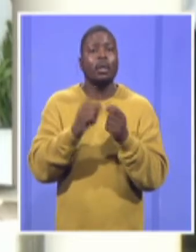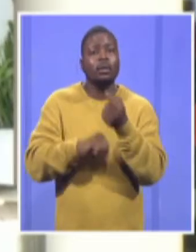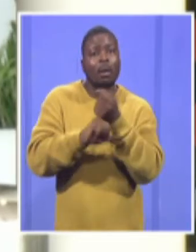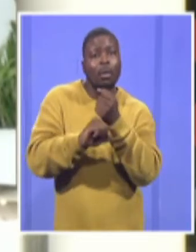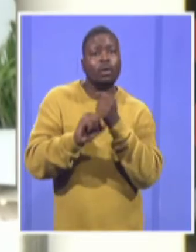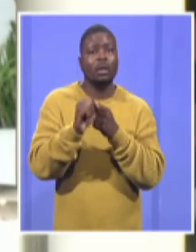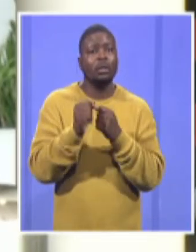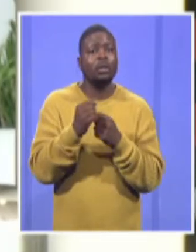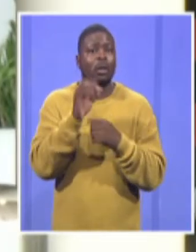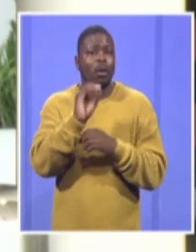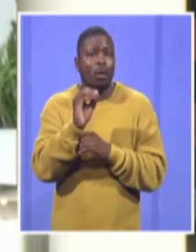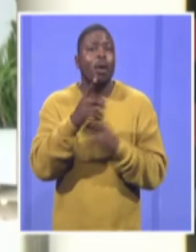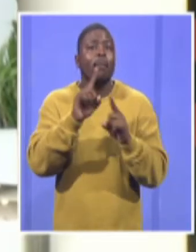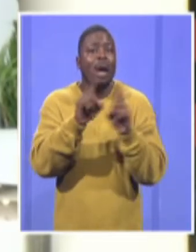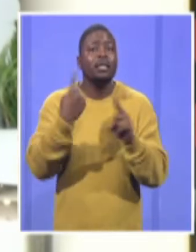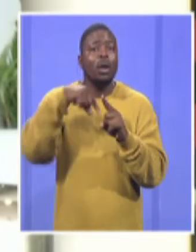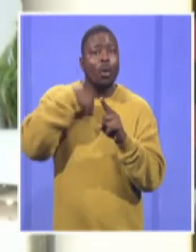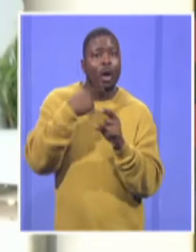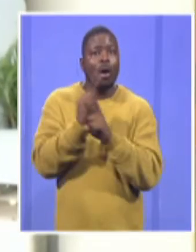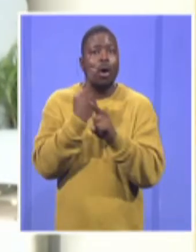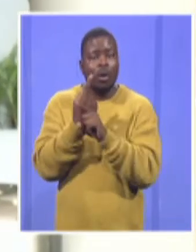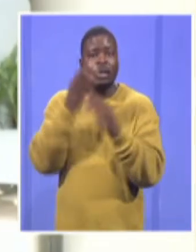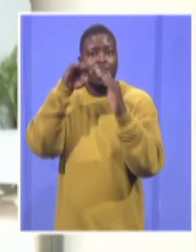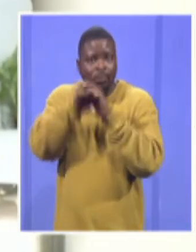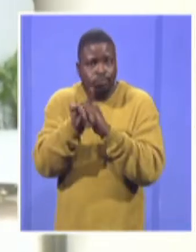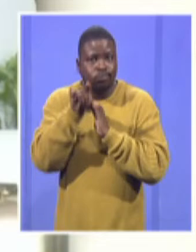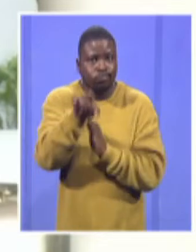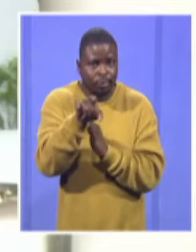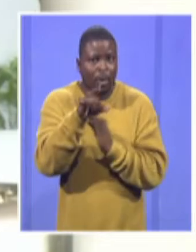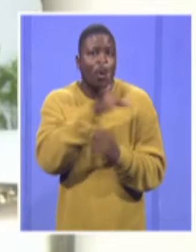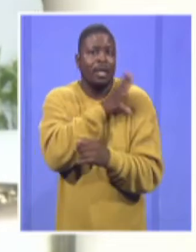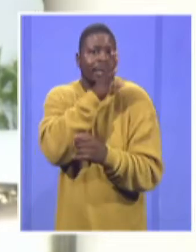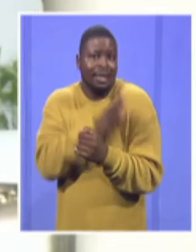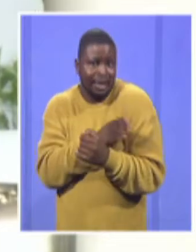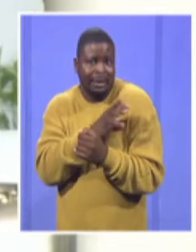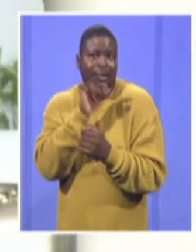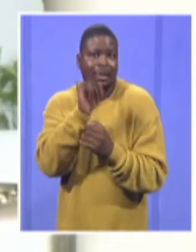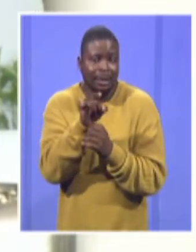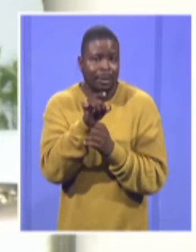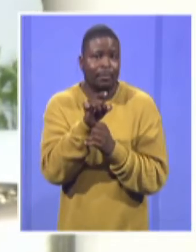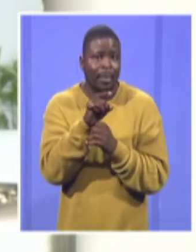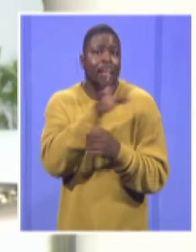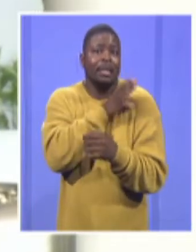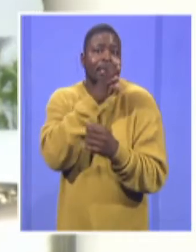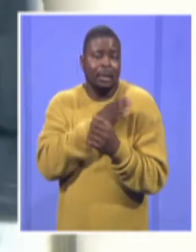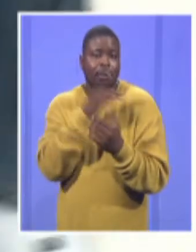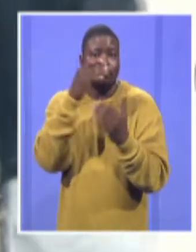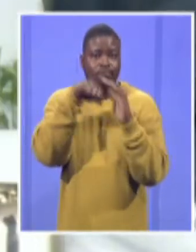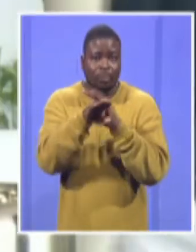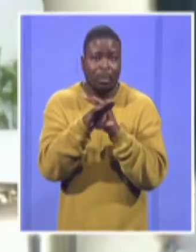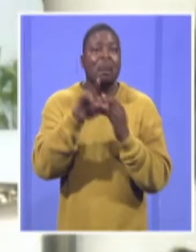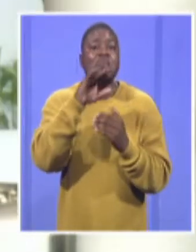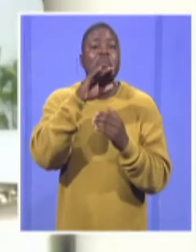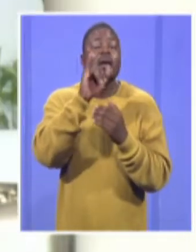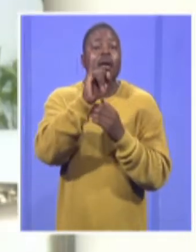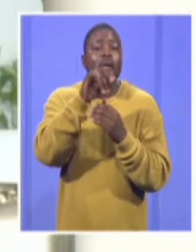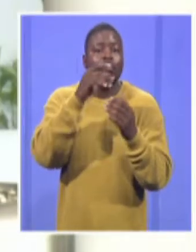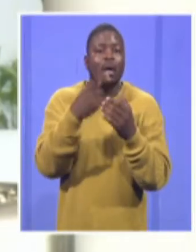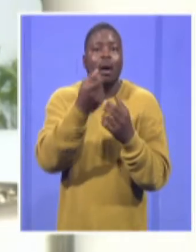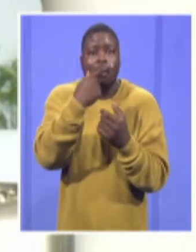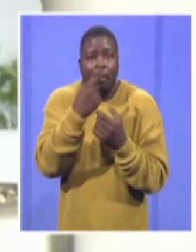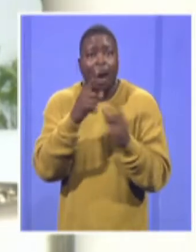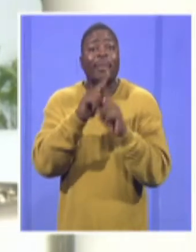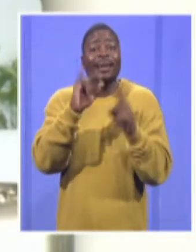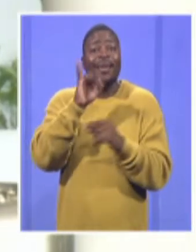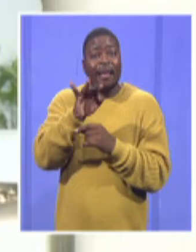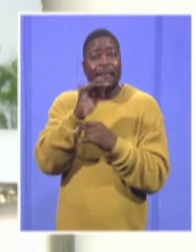medication, but if you miss your date, then that supporter the next day is coming to your home to make sure what is happening with you.